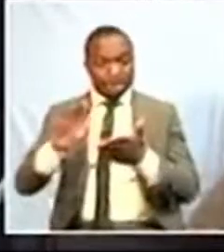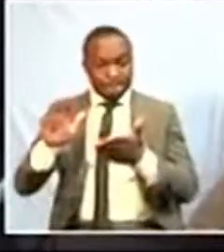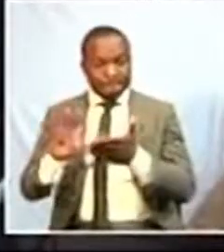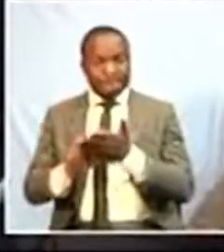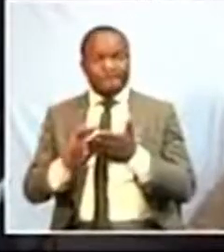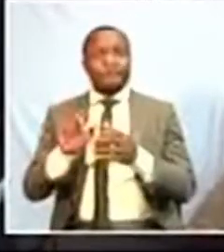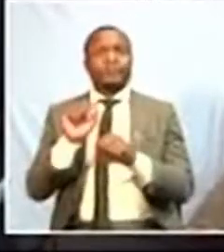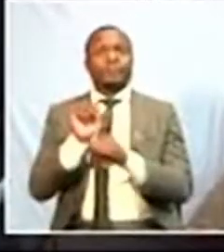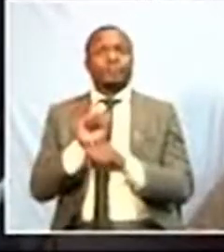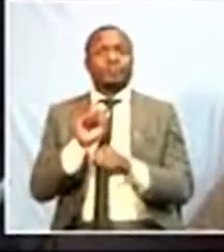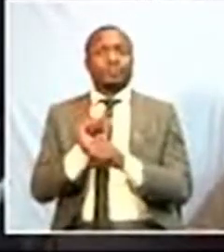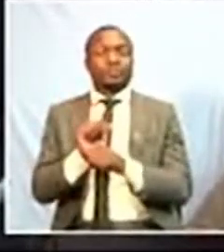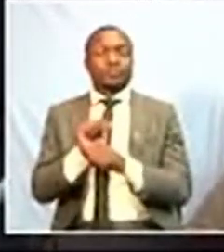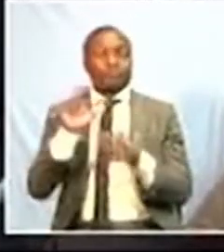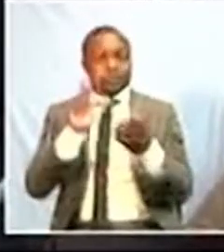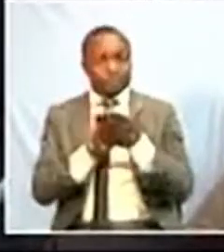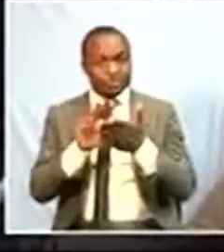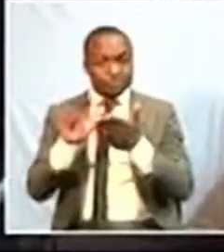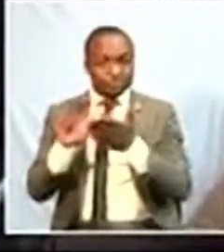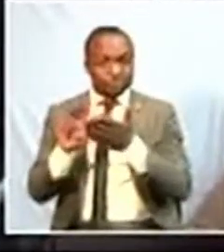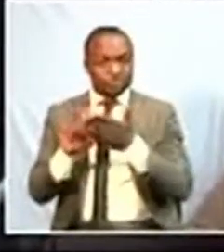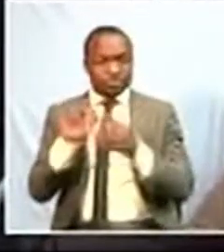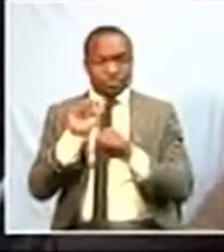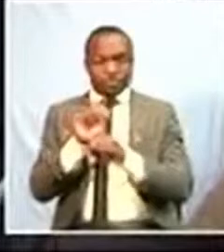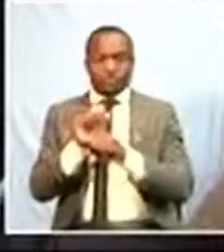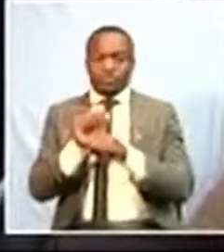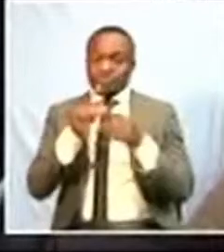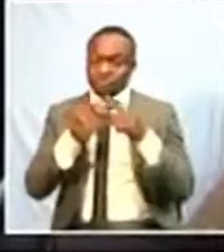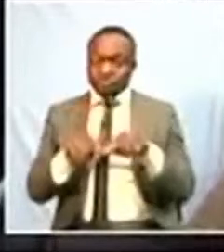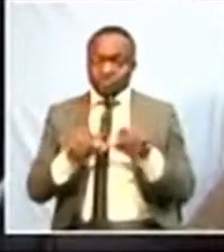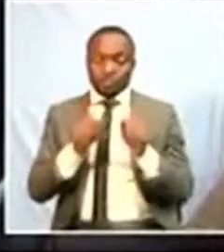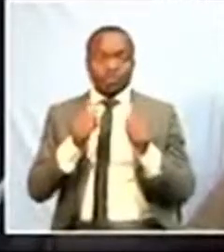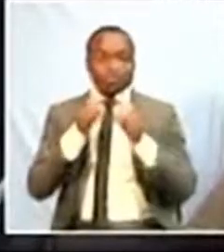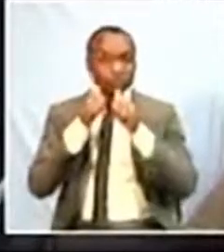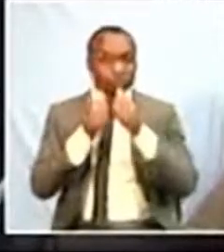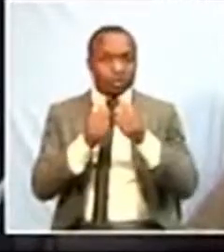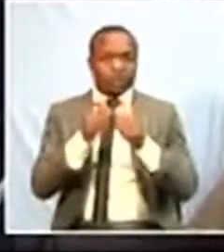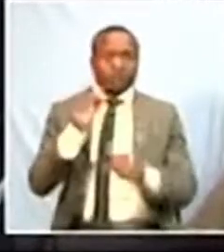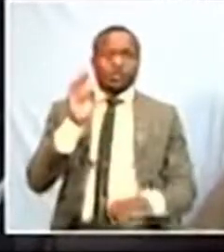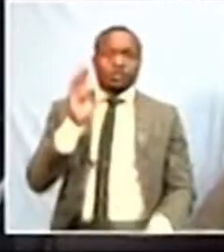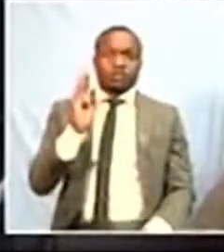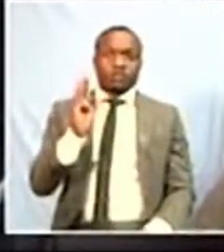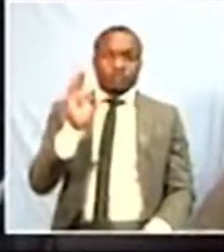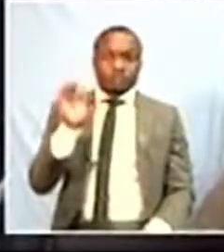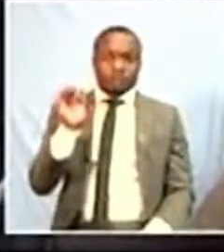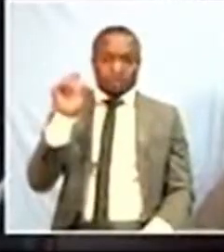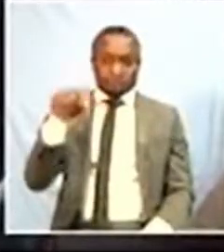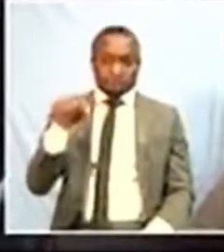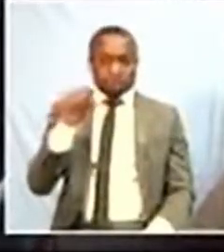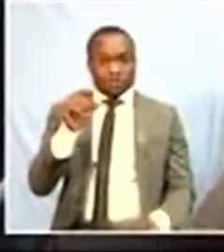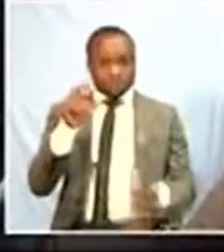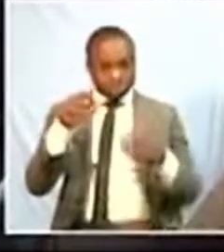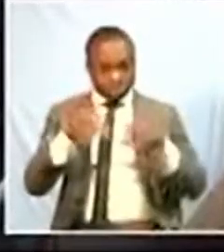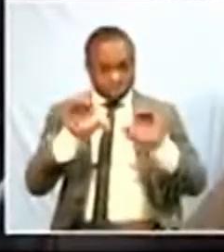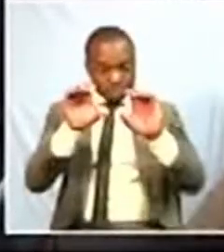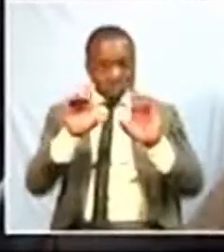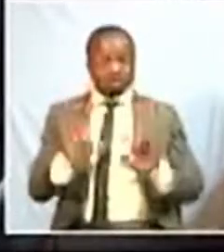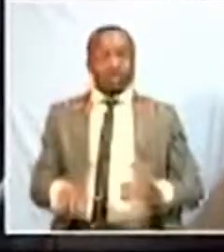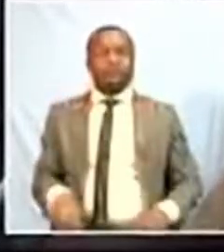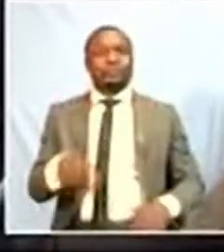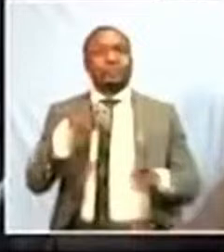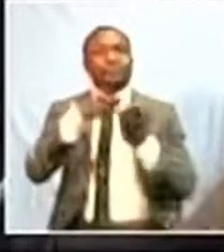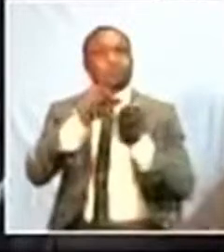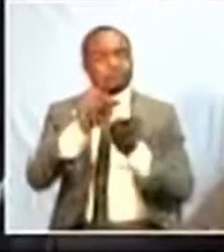you certify that the works have been done in accordance with the specifications. So you go ahead to